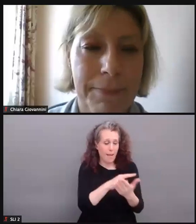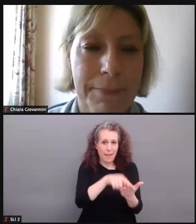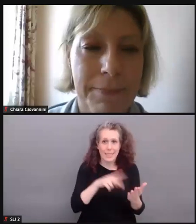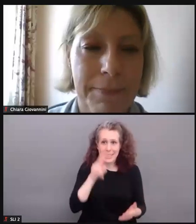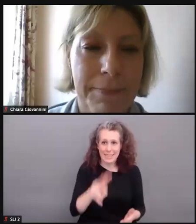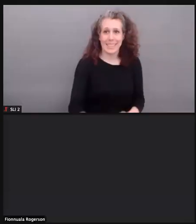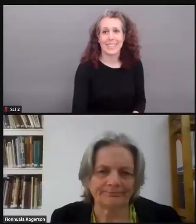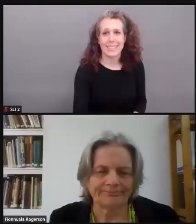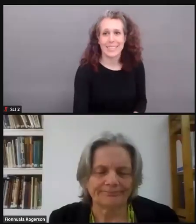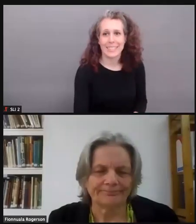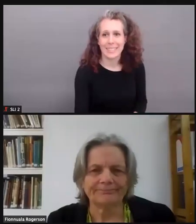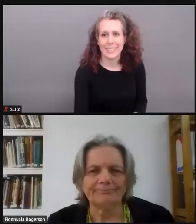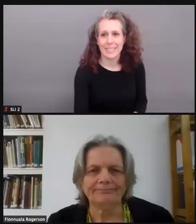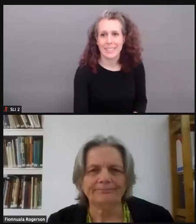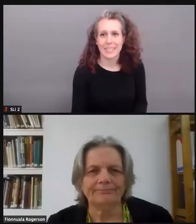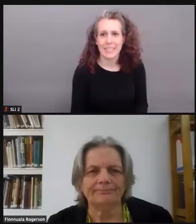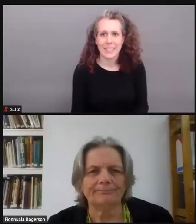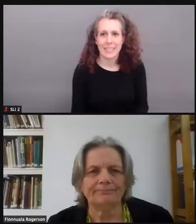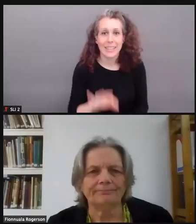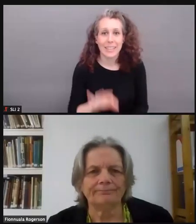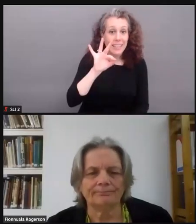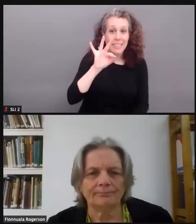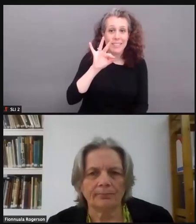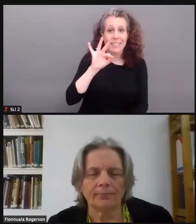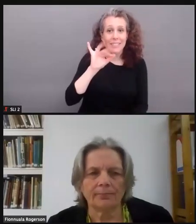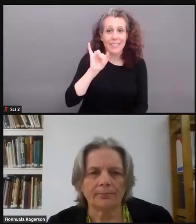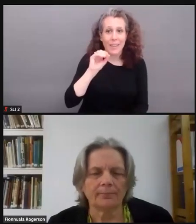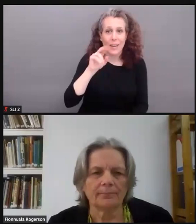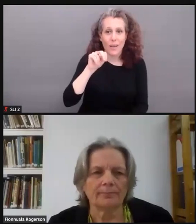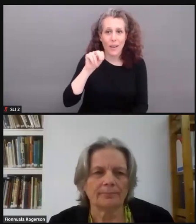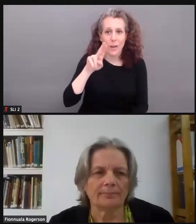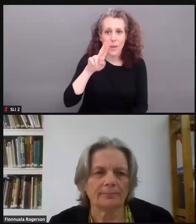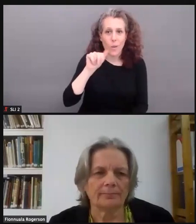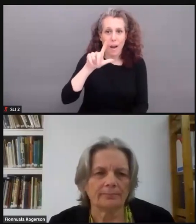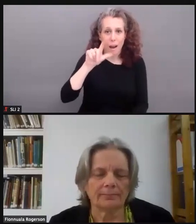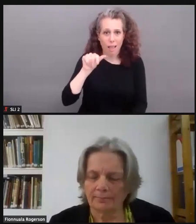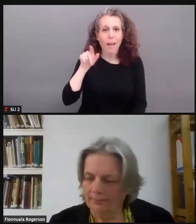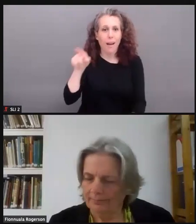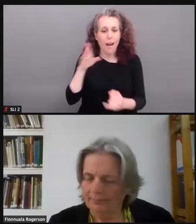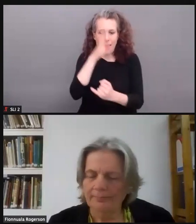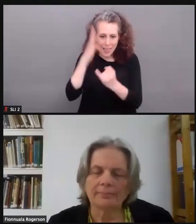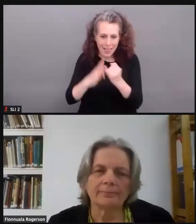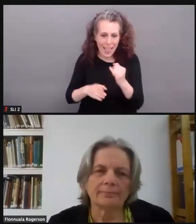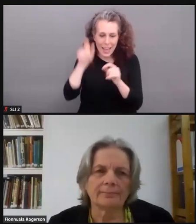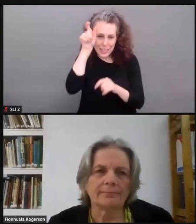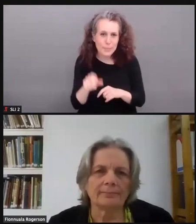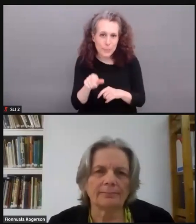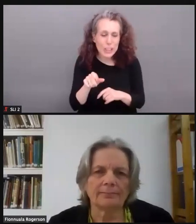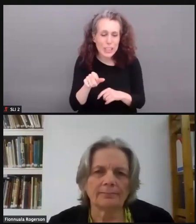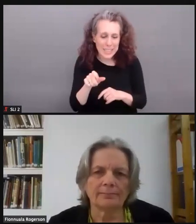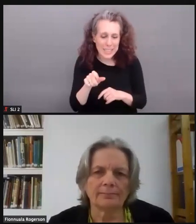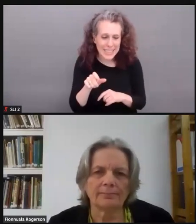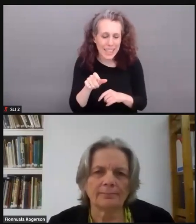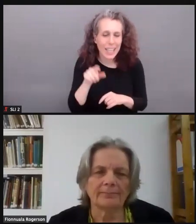Fionnuala will be the last person talking about the user's point of